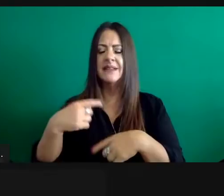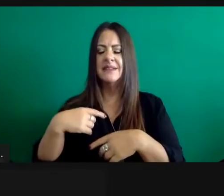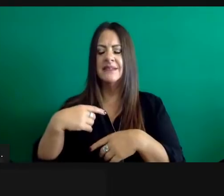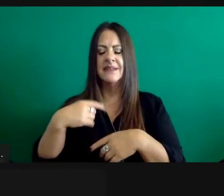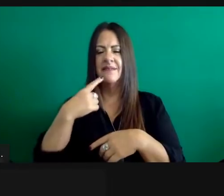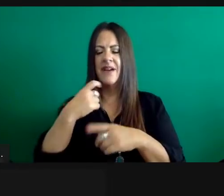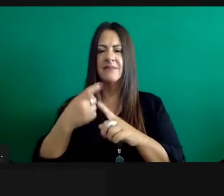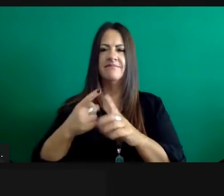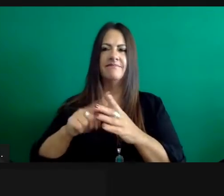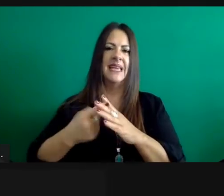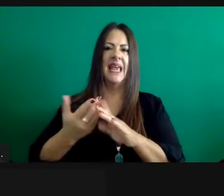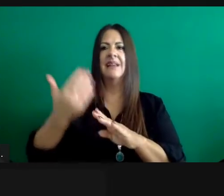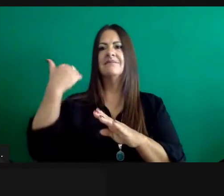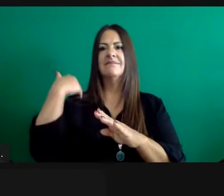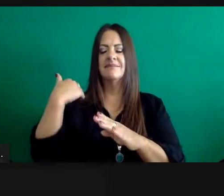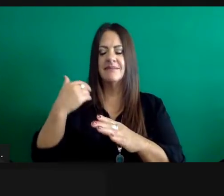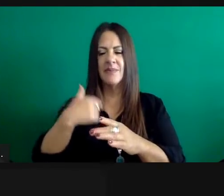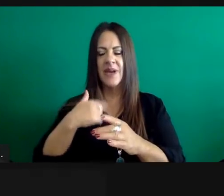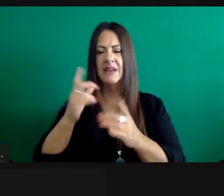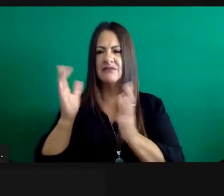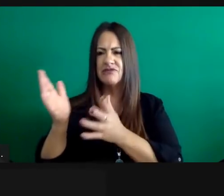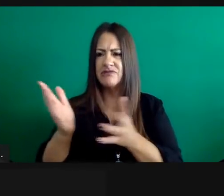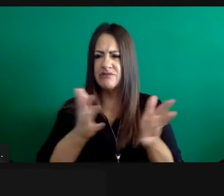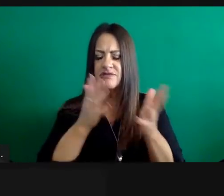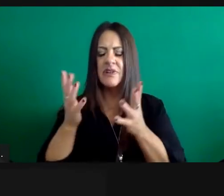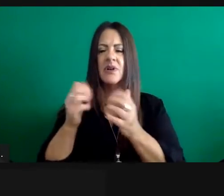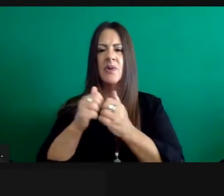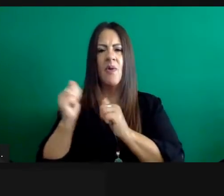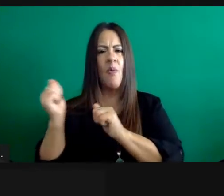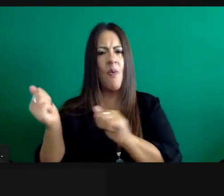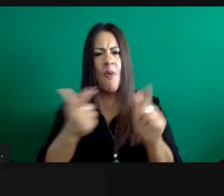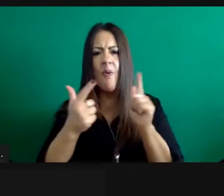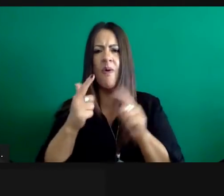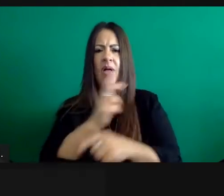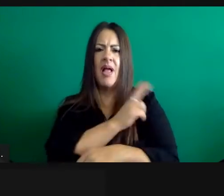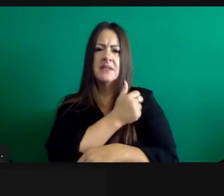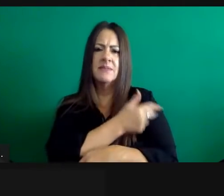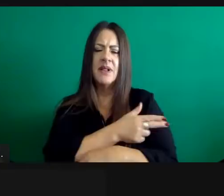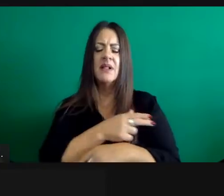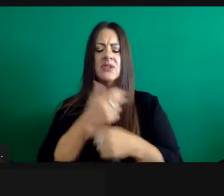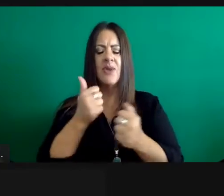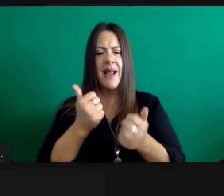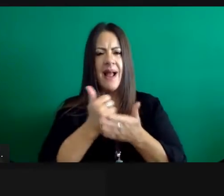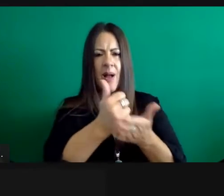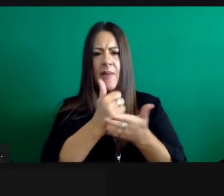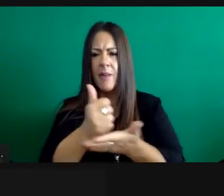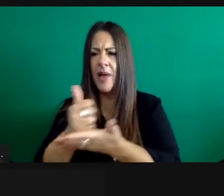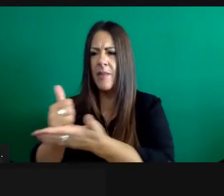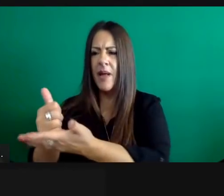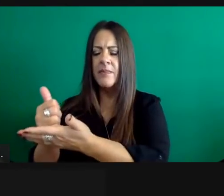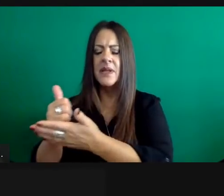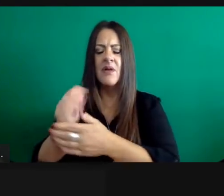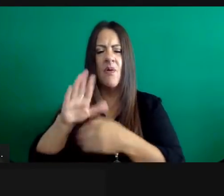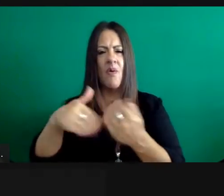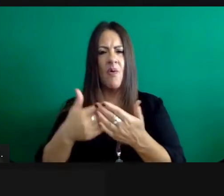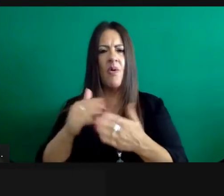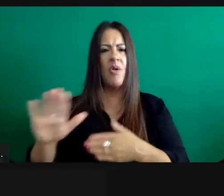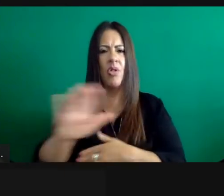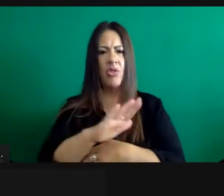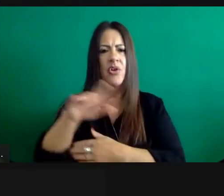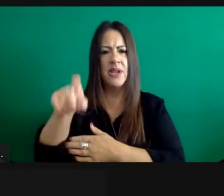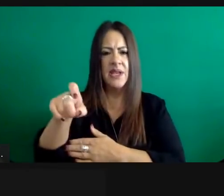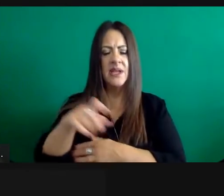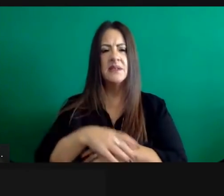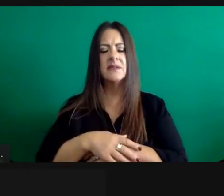in the day, we're having, communication with those hospitals, trying to meet the need, but also